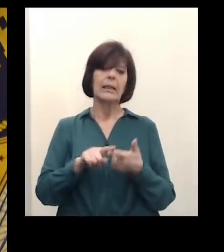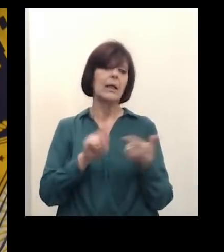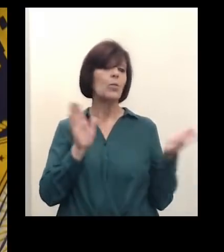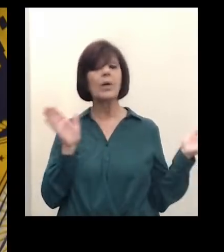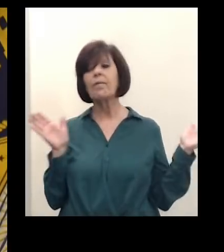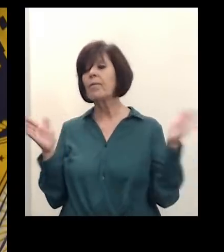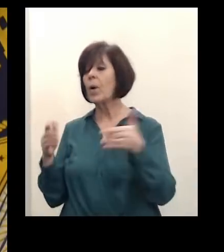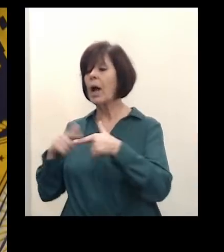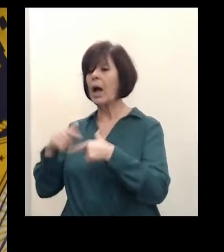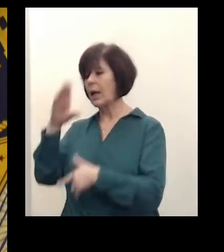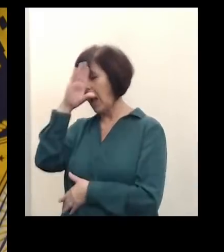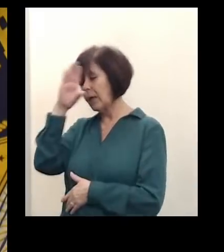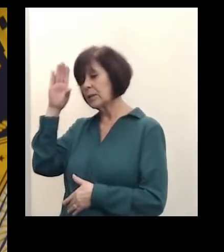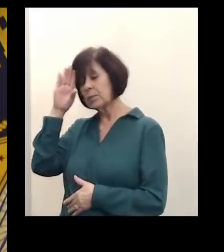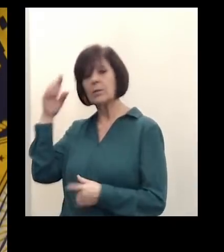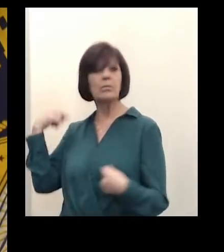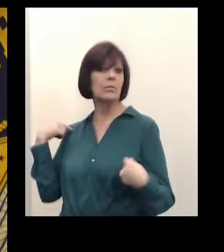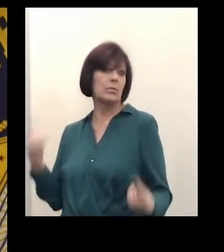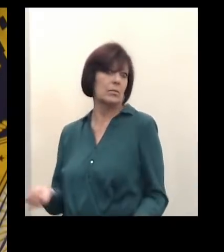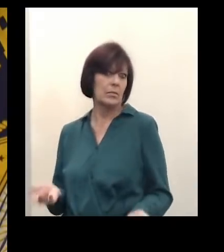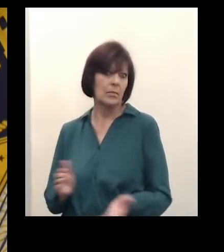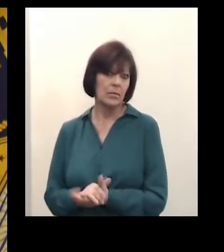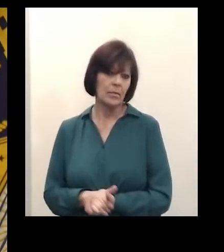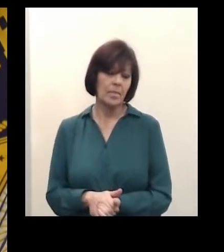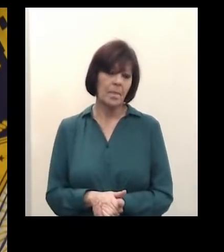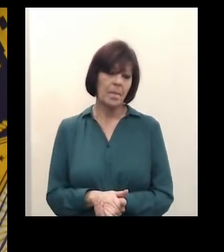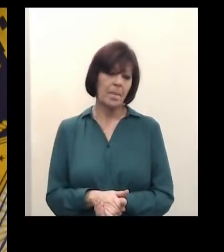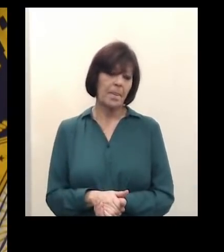focusing on for quite some time.